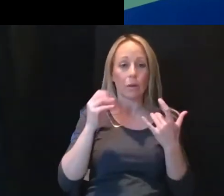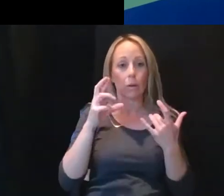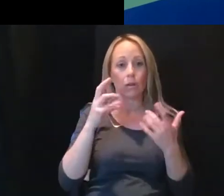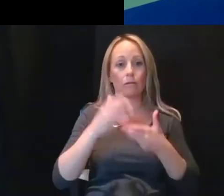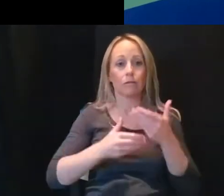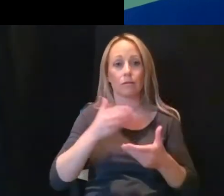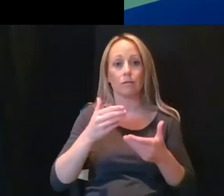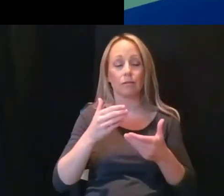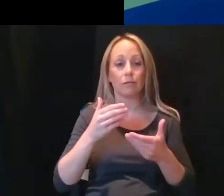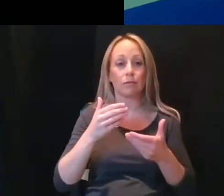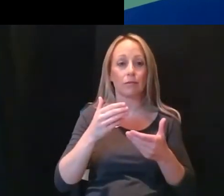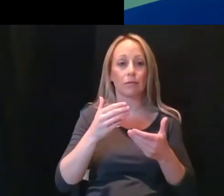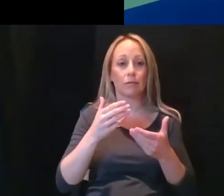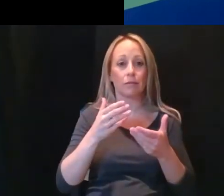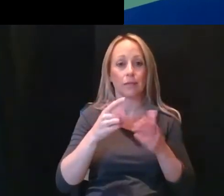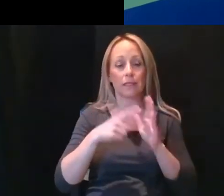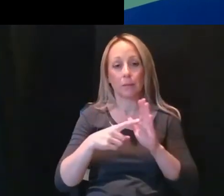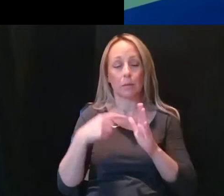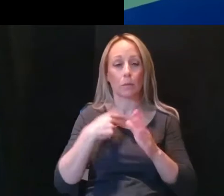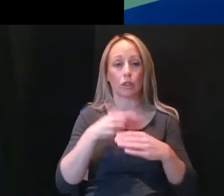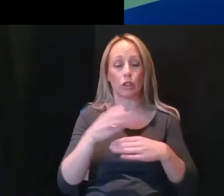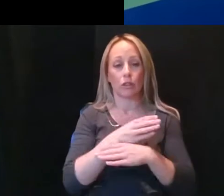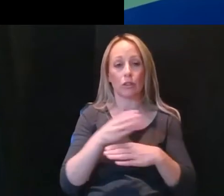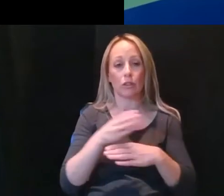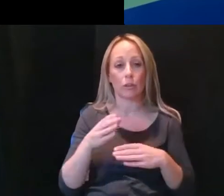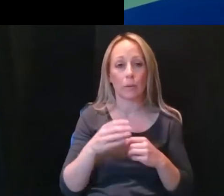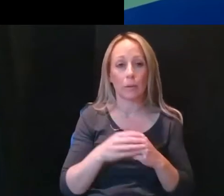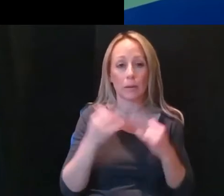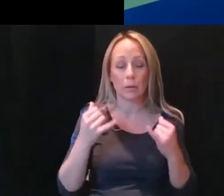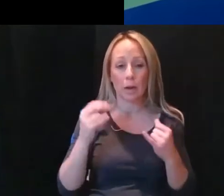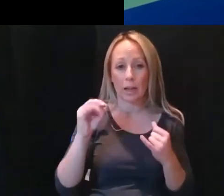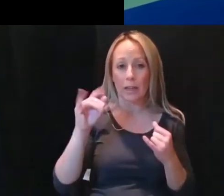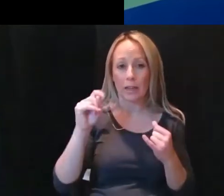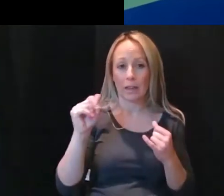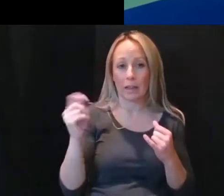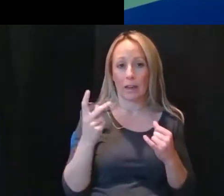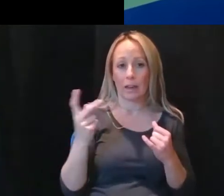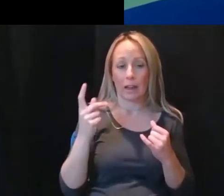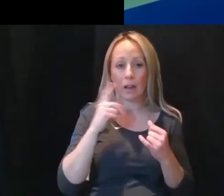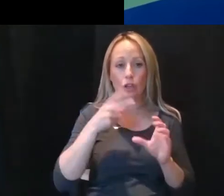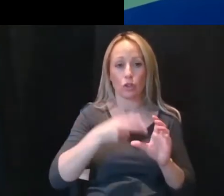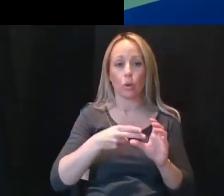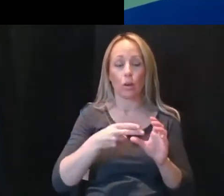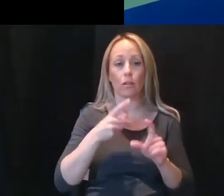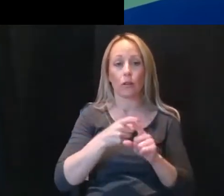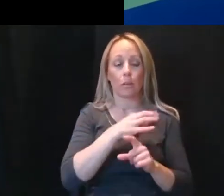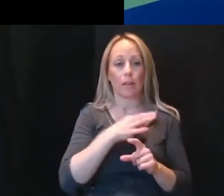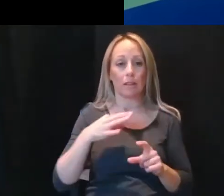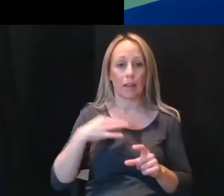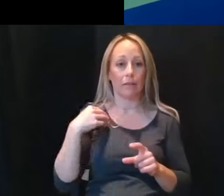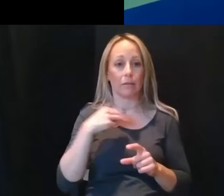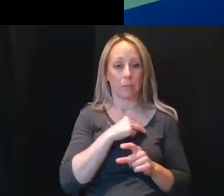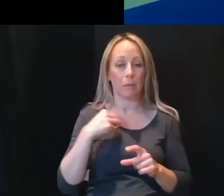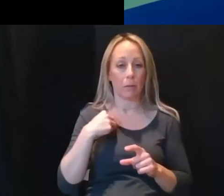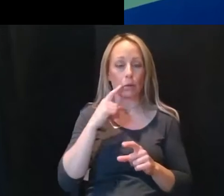guidance we share has been heeded. Today, Nita and I are joined by a staff member from each of our departments who participate in